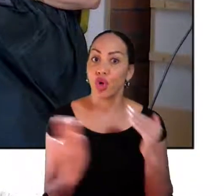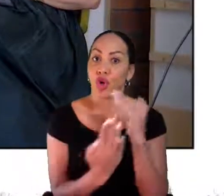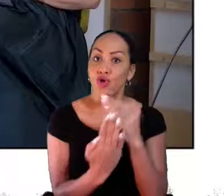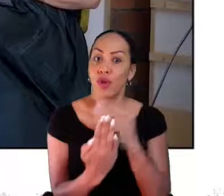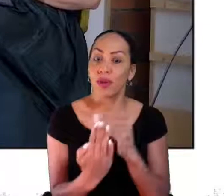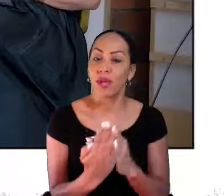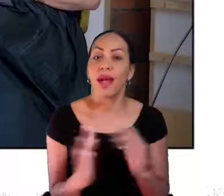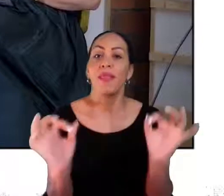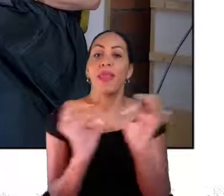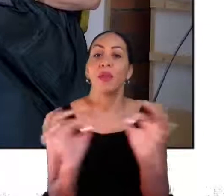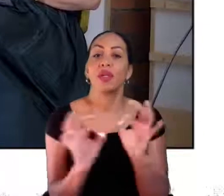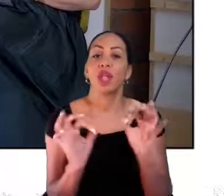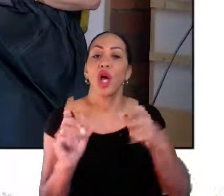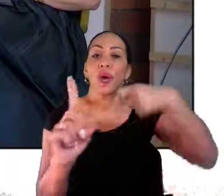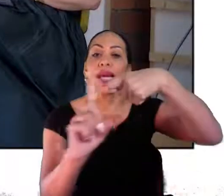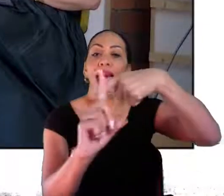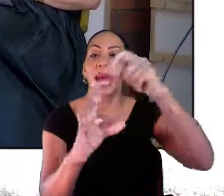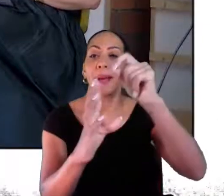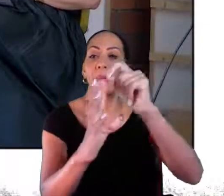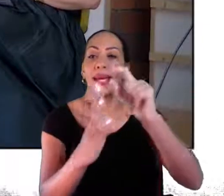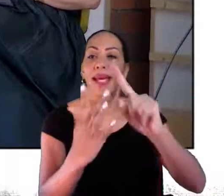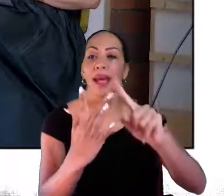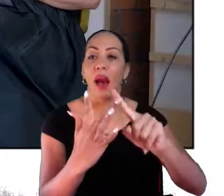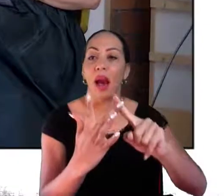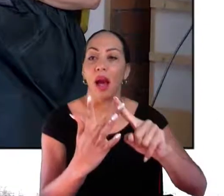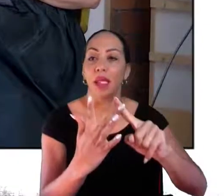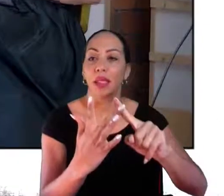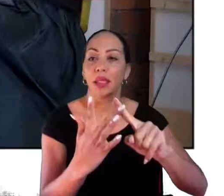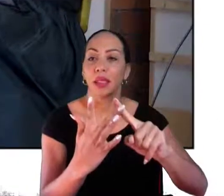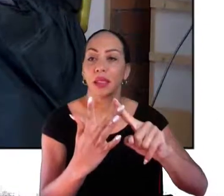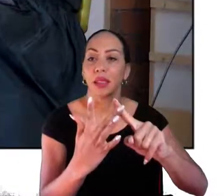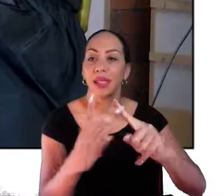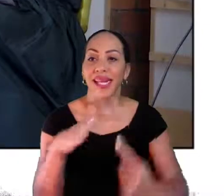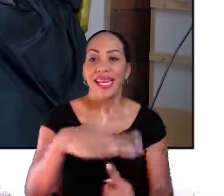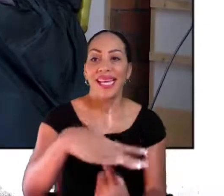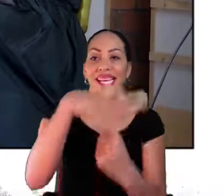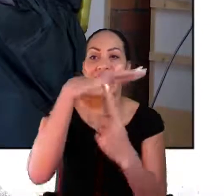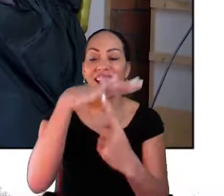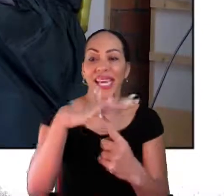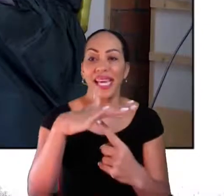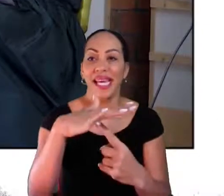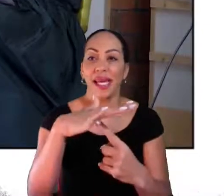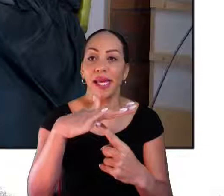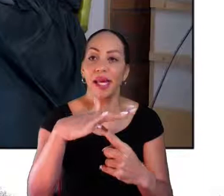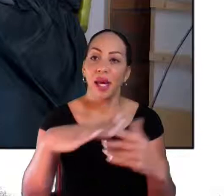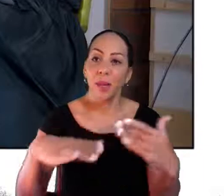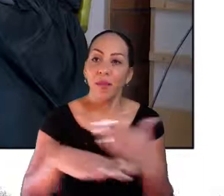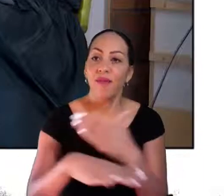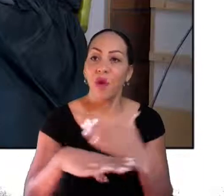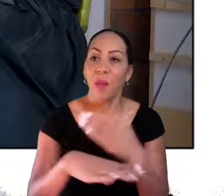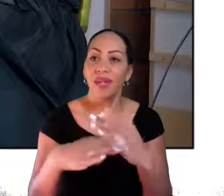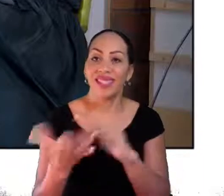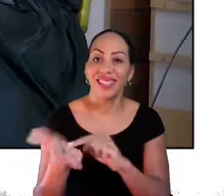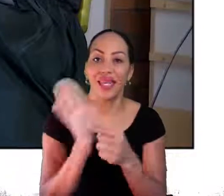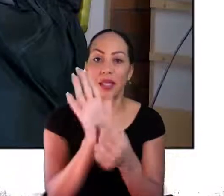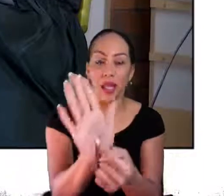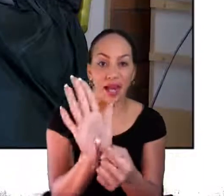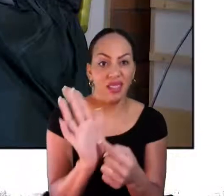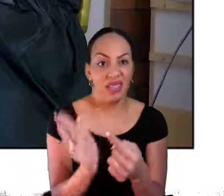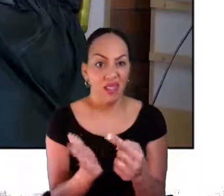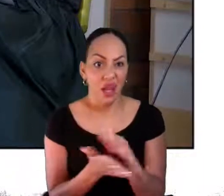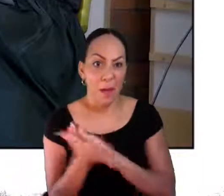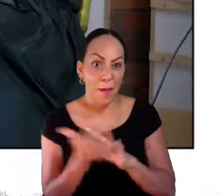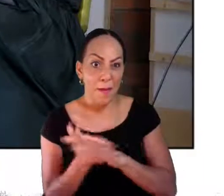it. And I had a bit of a budget to play with, and I had the space and time to try out some stuff, and that's a really